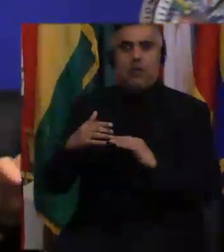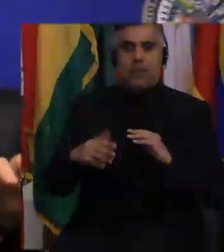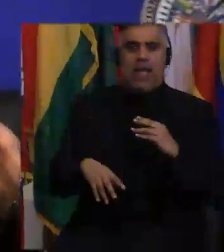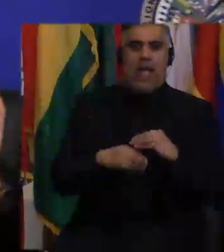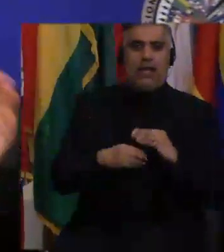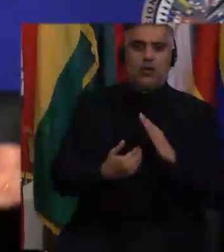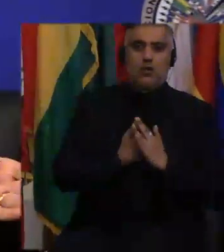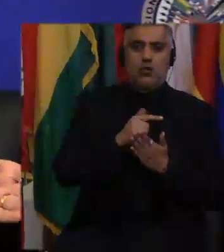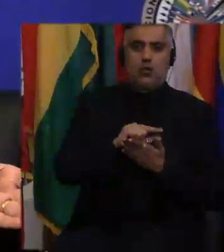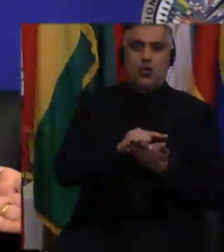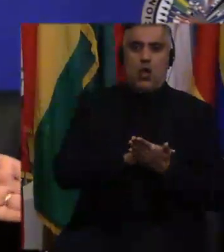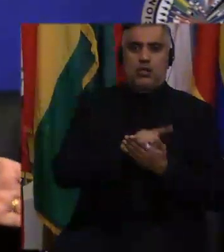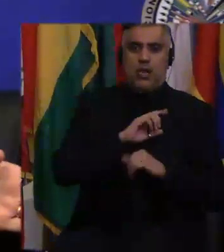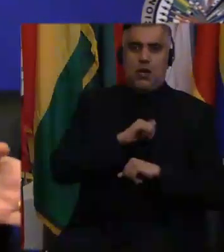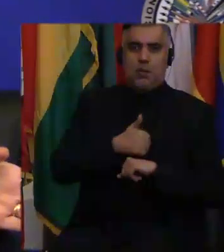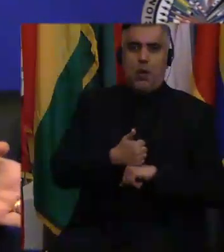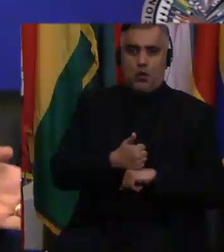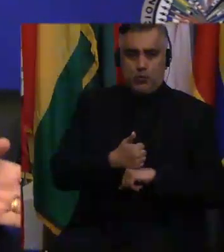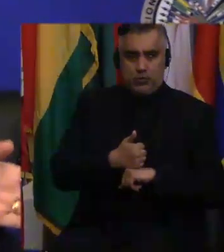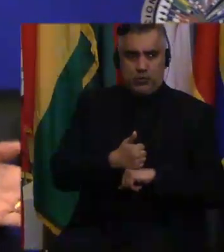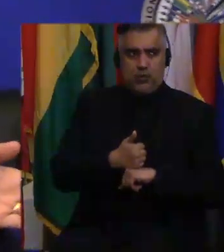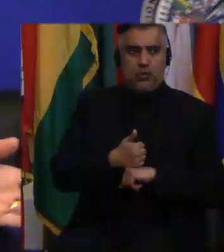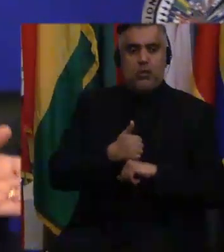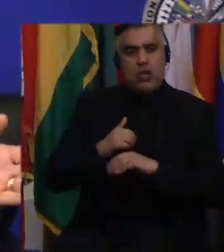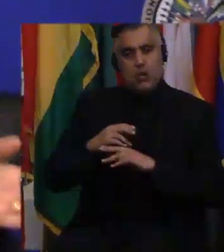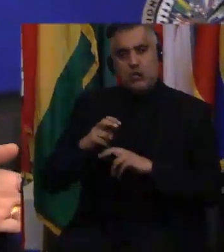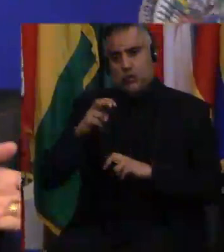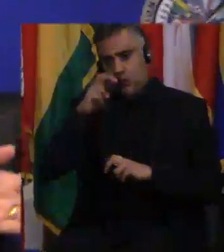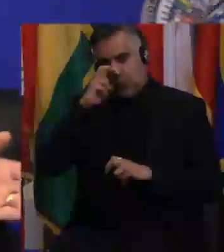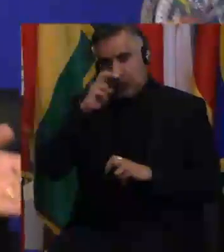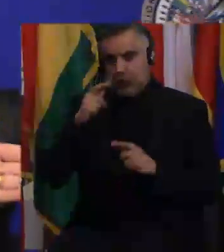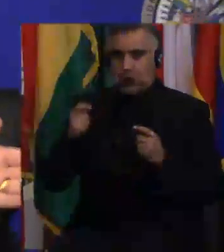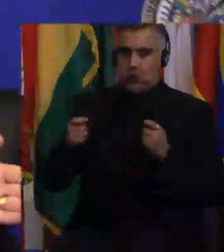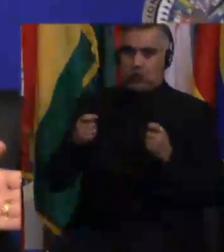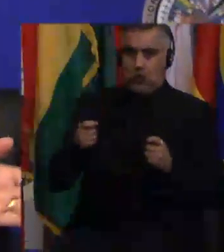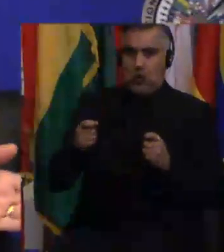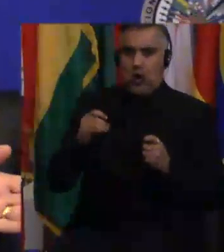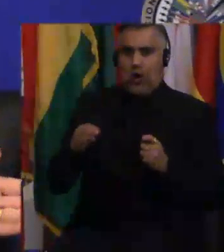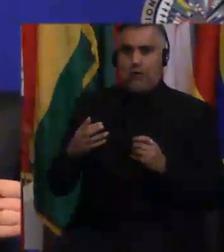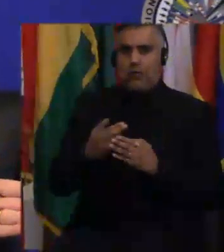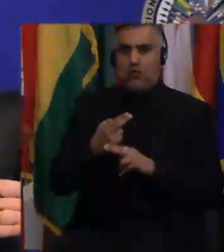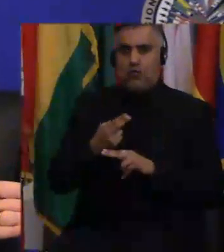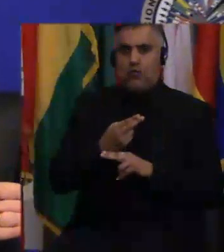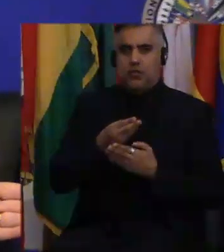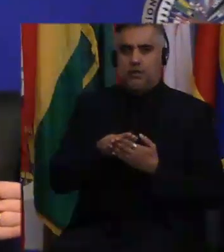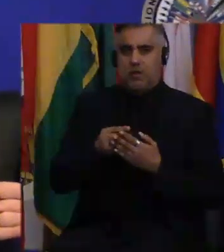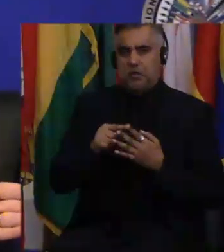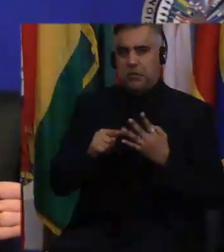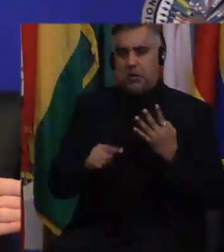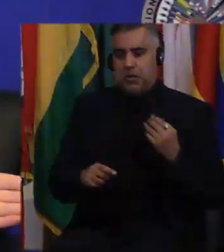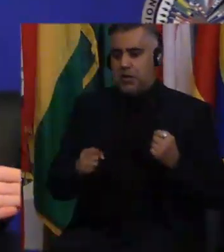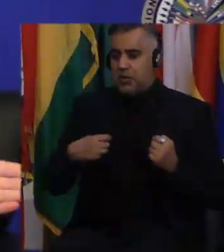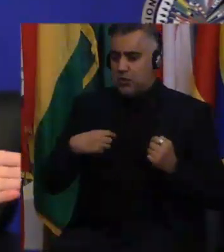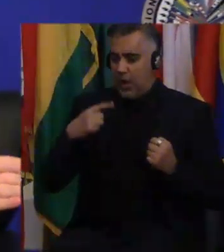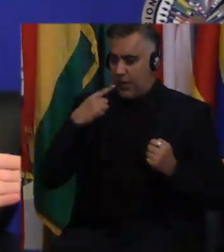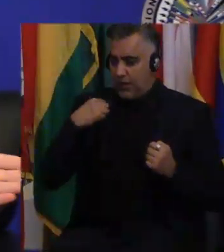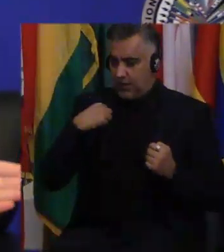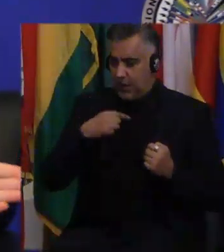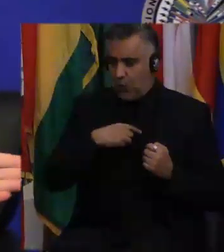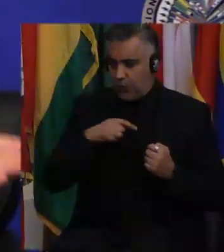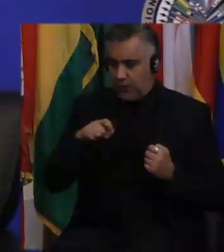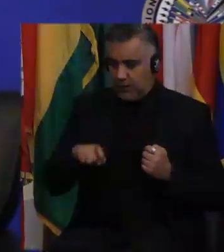laws that are imposing strict control of use of funds and so on. I think that we have